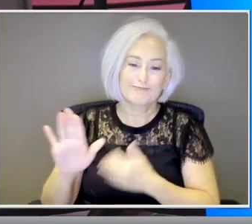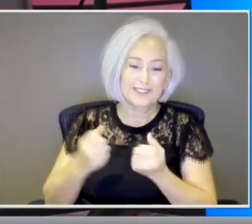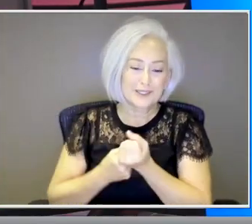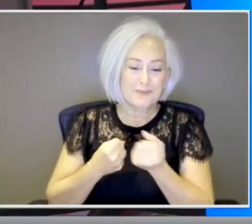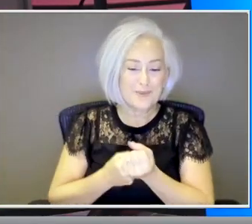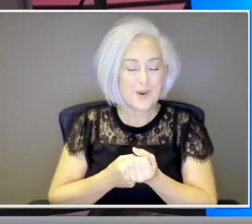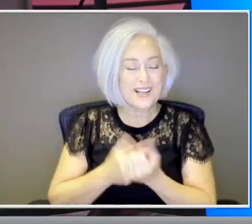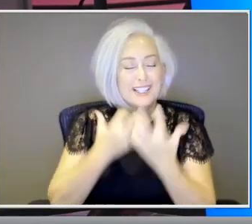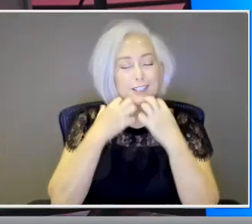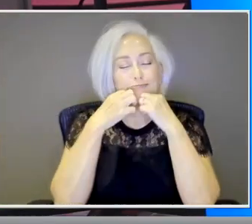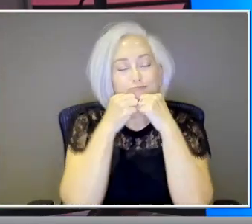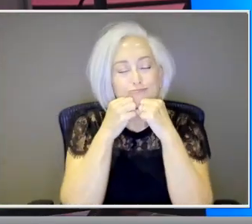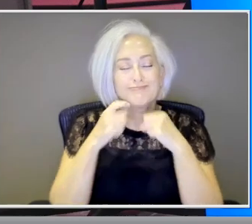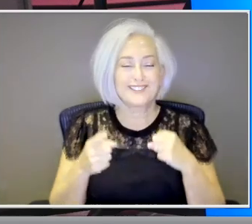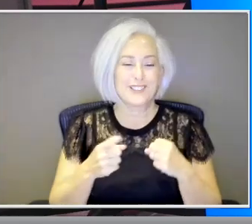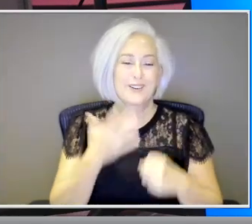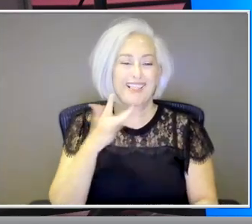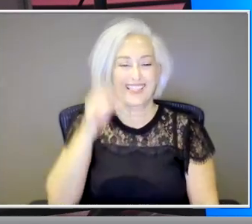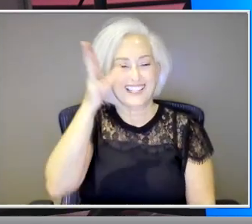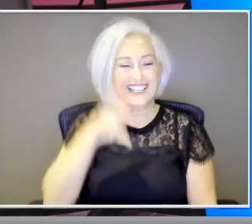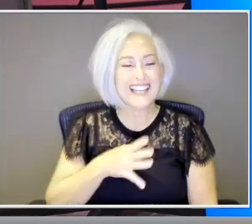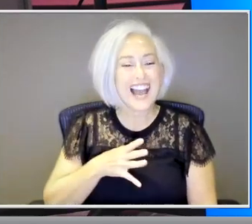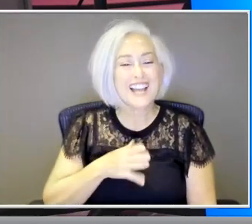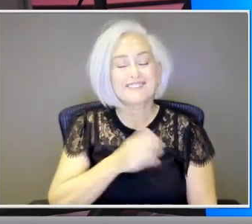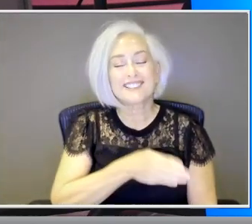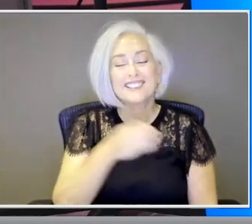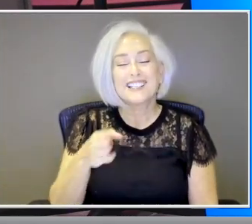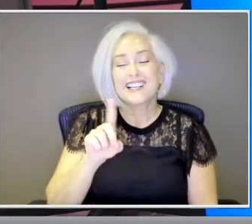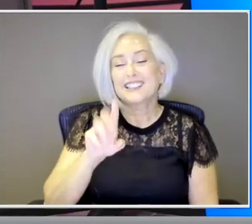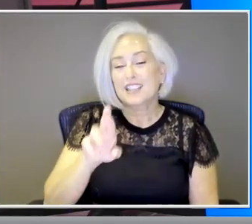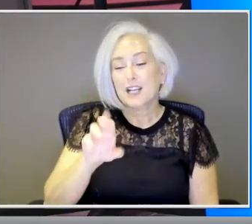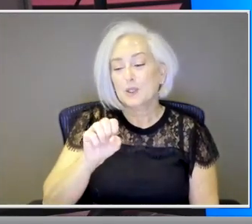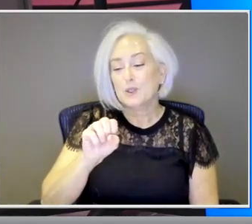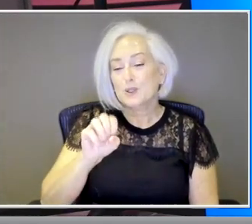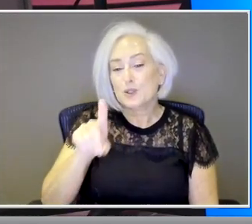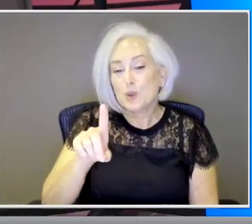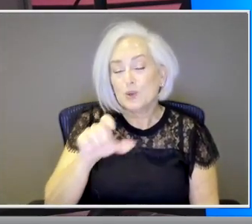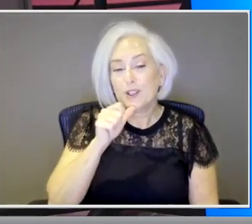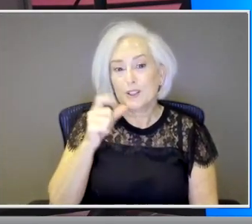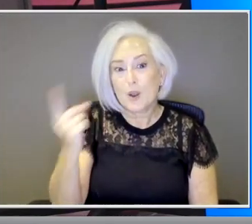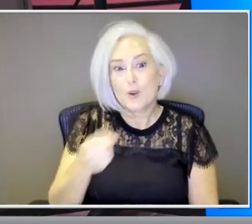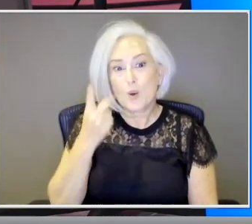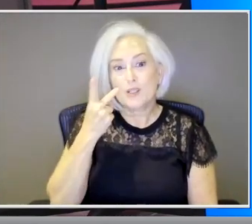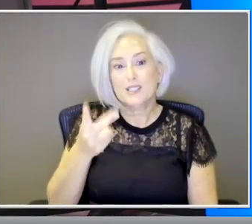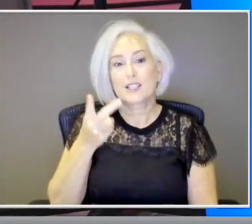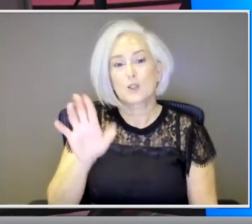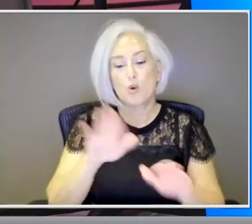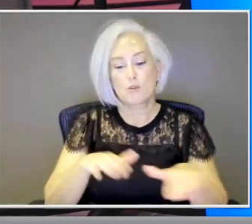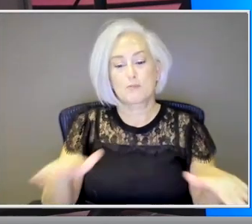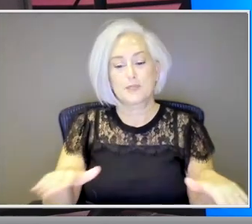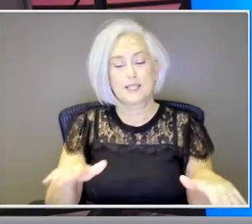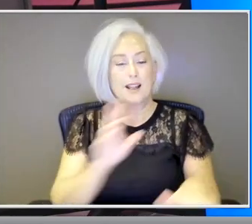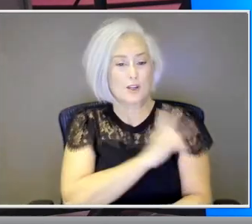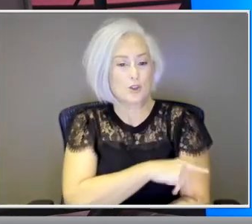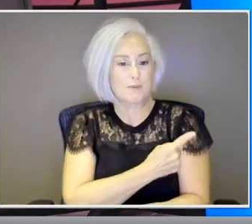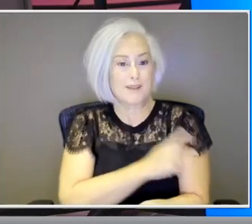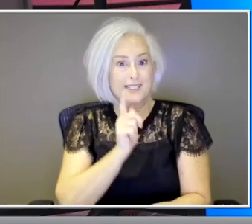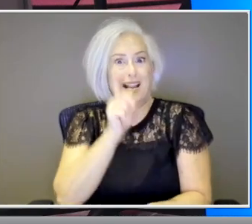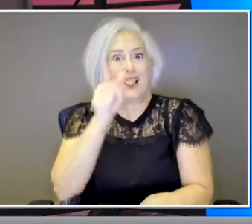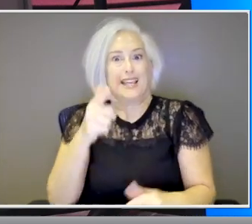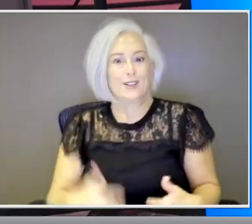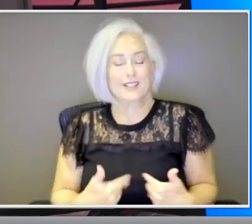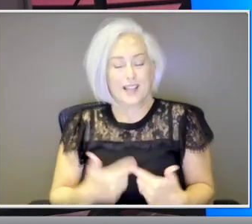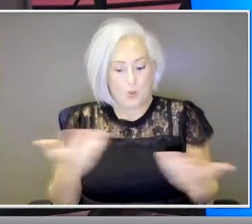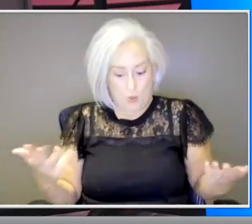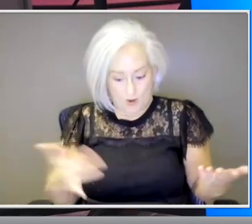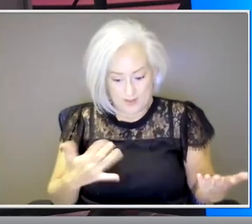He's a lucky guy. Dr. Sood, you don't always get to see your pediatric patients later in life. What does it feel like